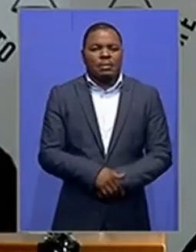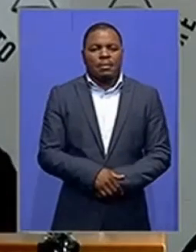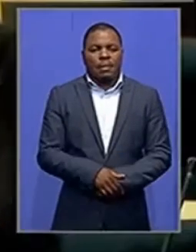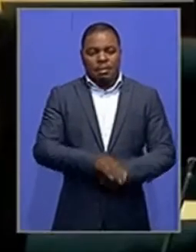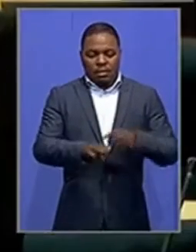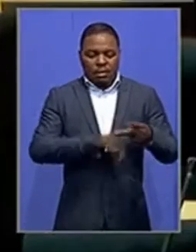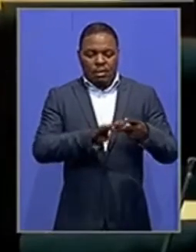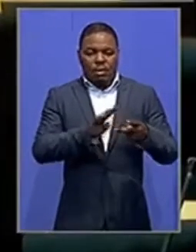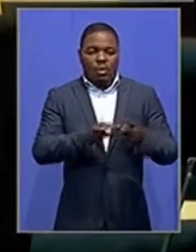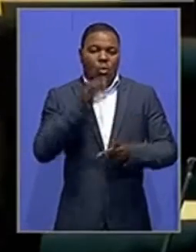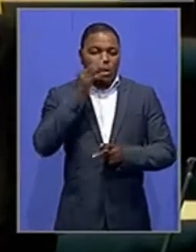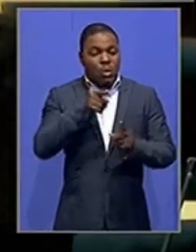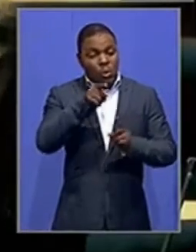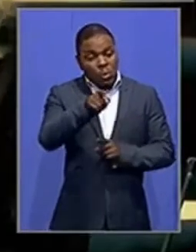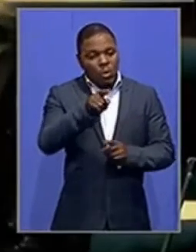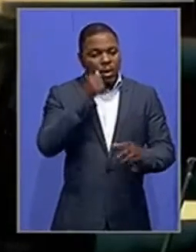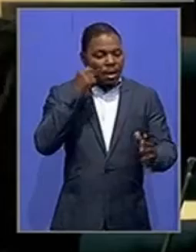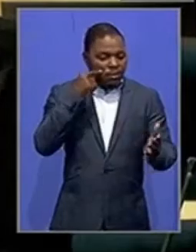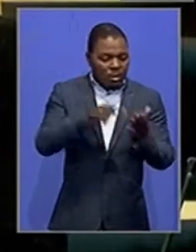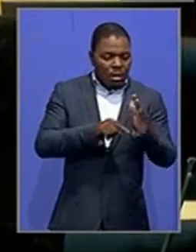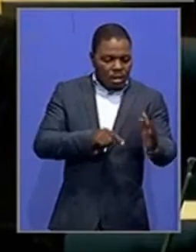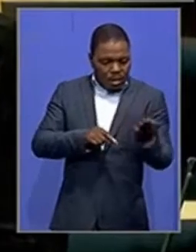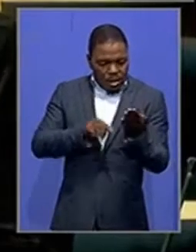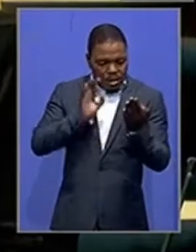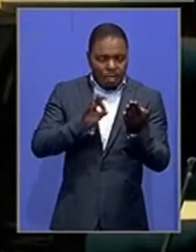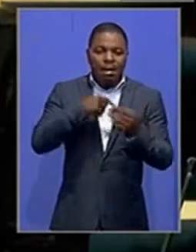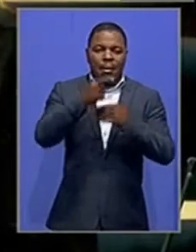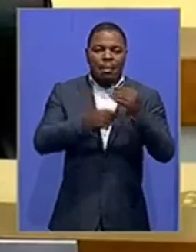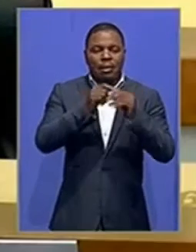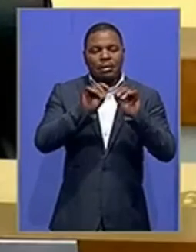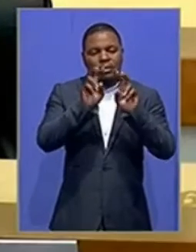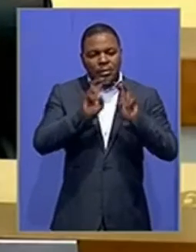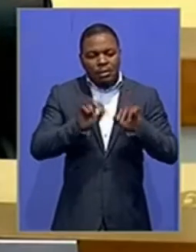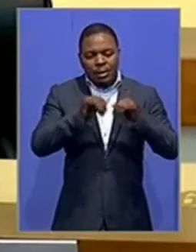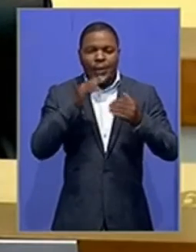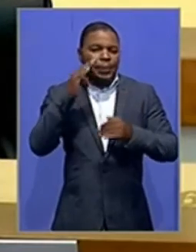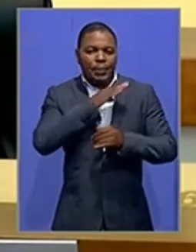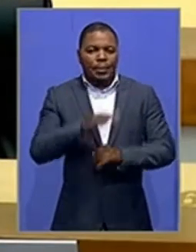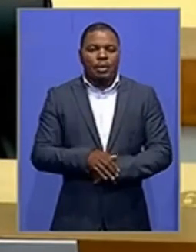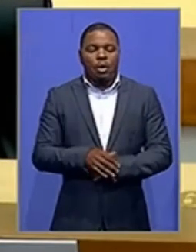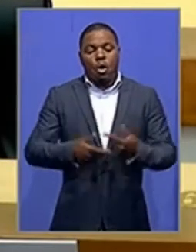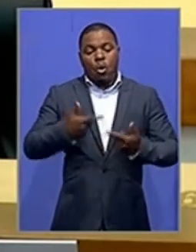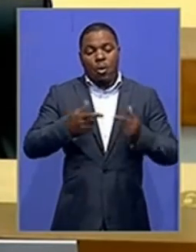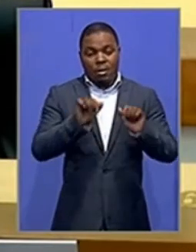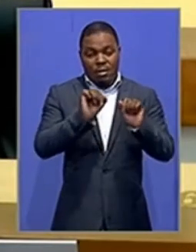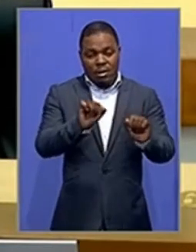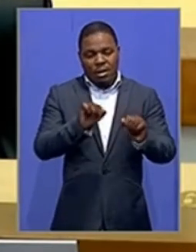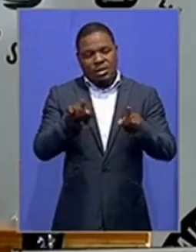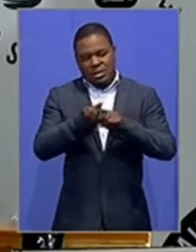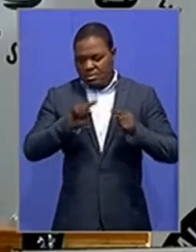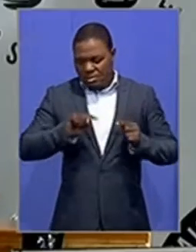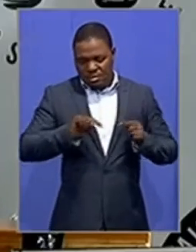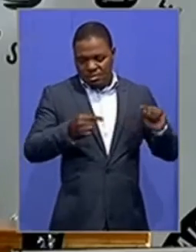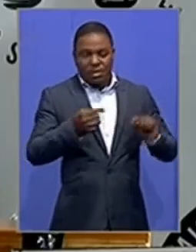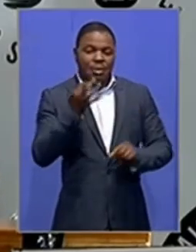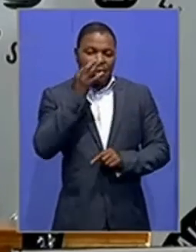o paletswe ke go neela khomišene bopaki tebang le merero ya Eskom. Go le jalo borramolao ba gagwe ba ne ba nganga ka gore